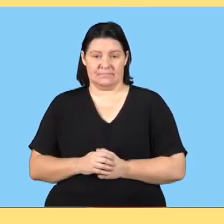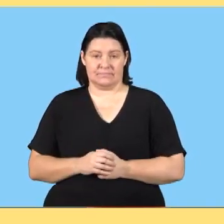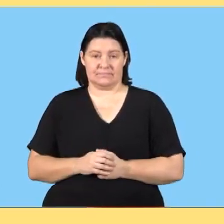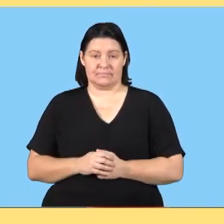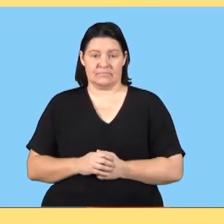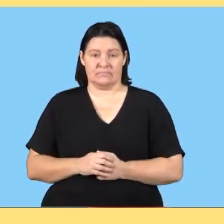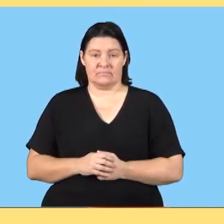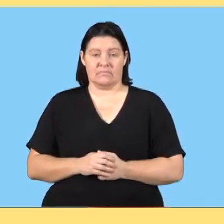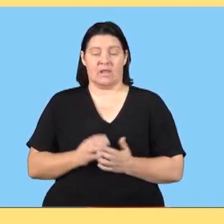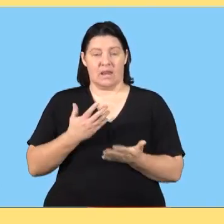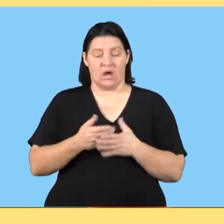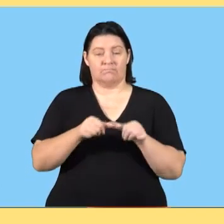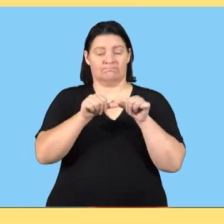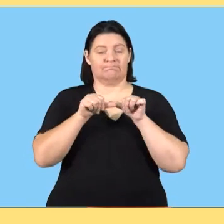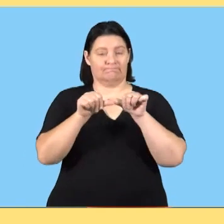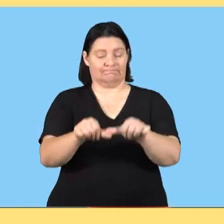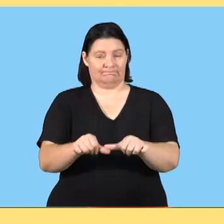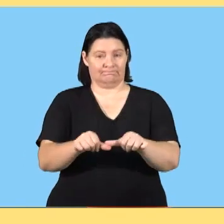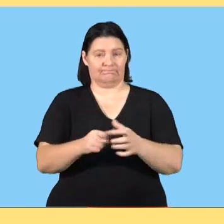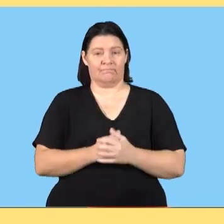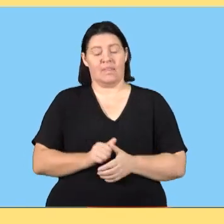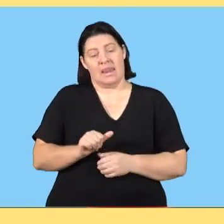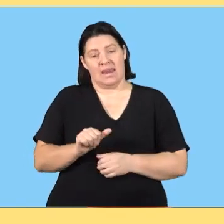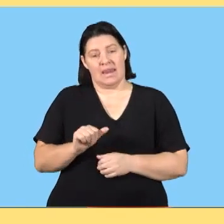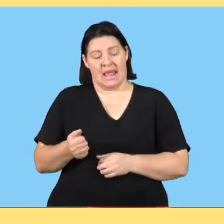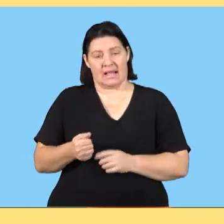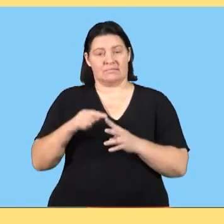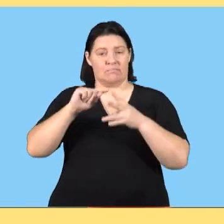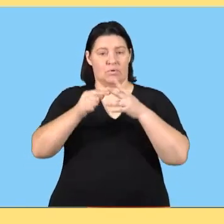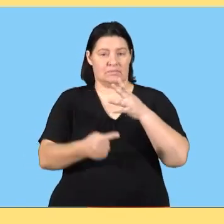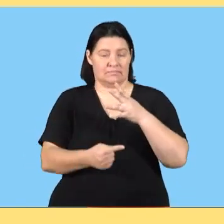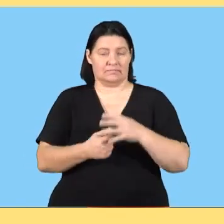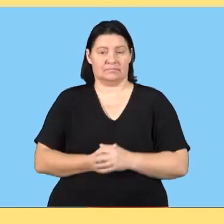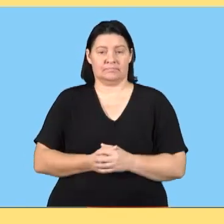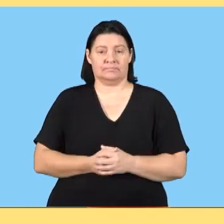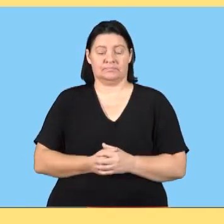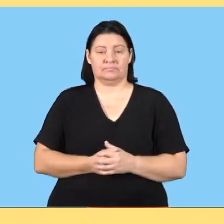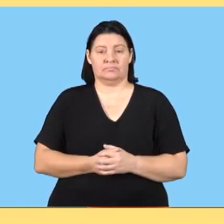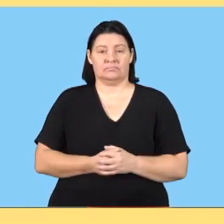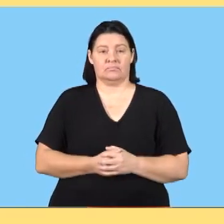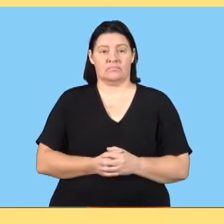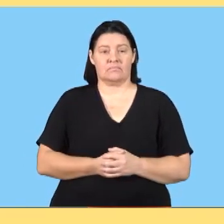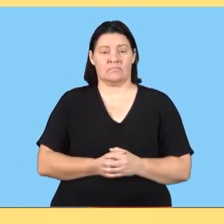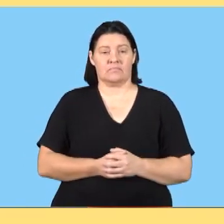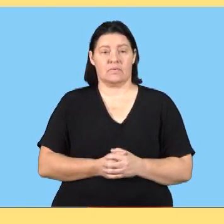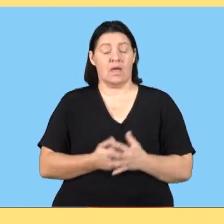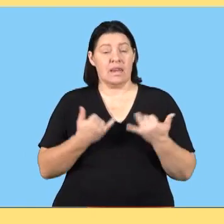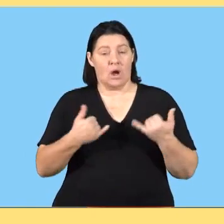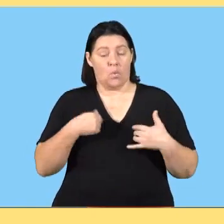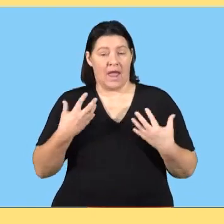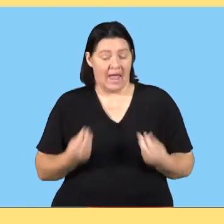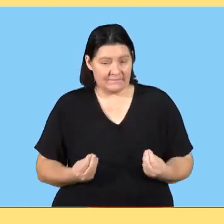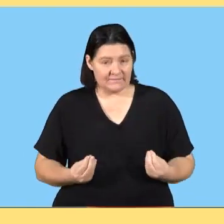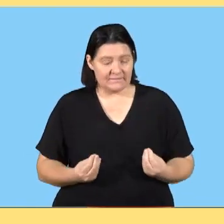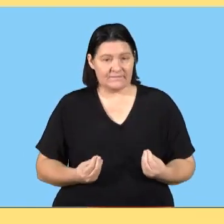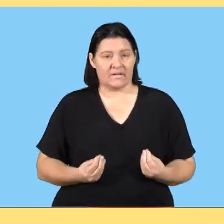2,850. Let us quickly move on to the next aspect. In this case,